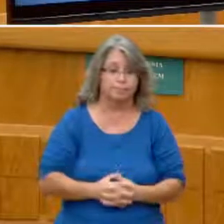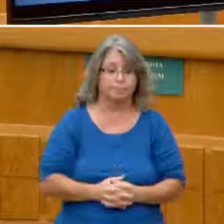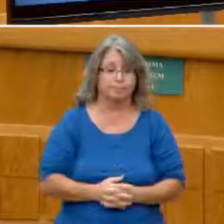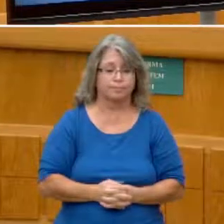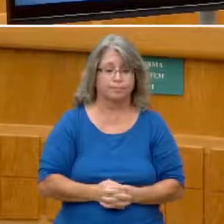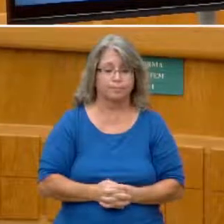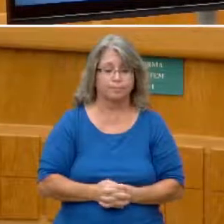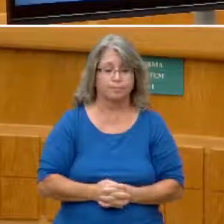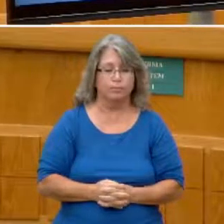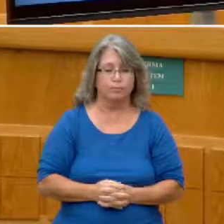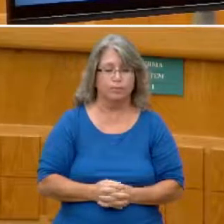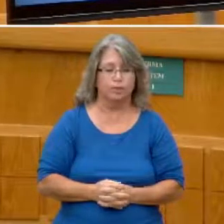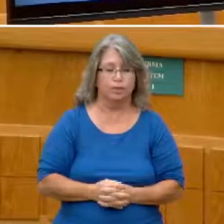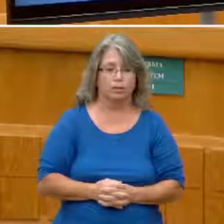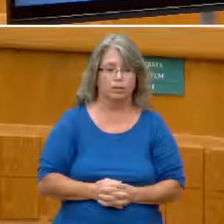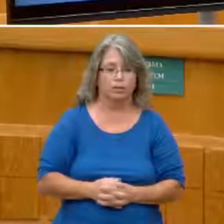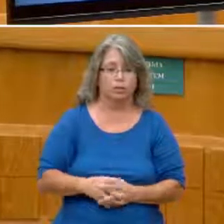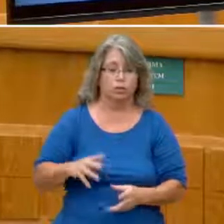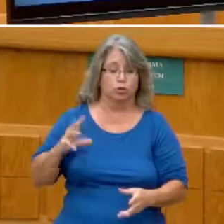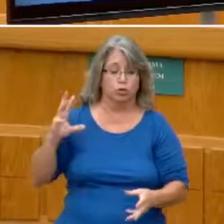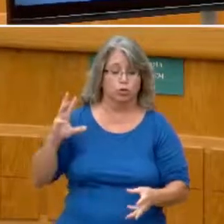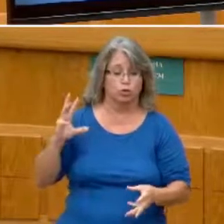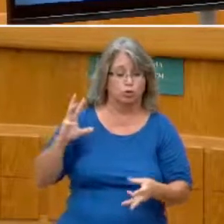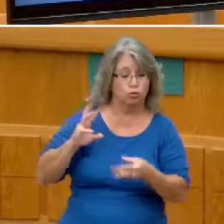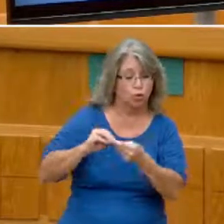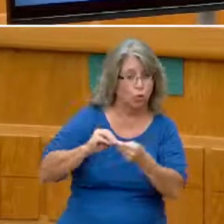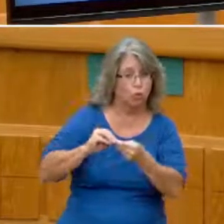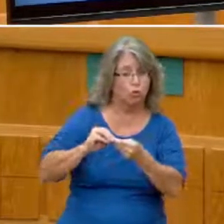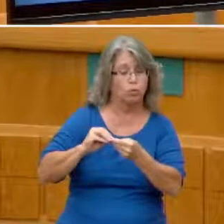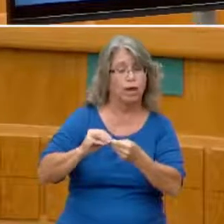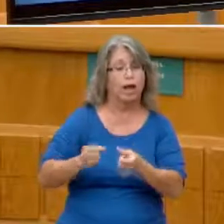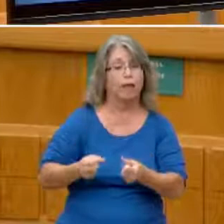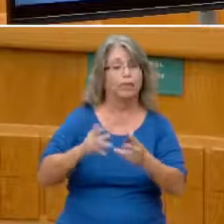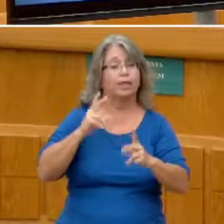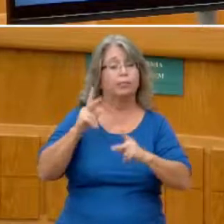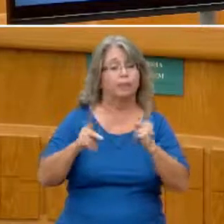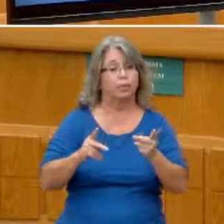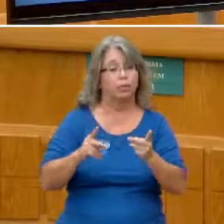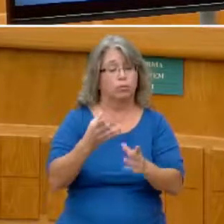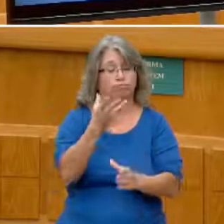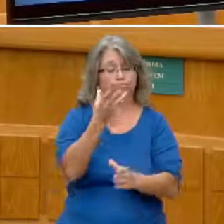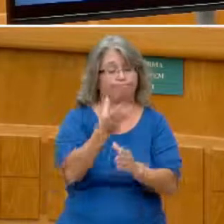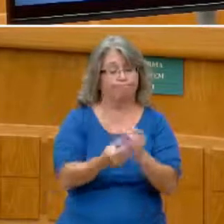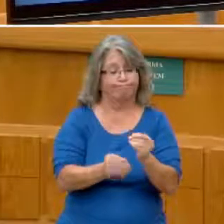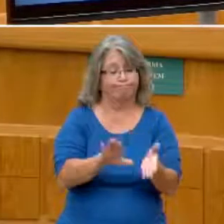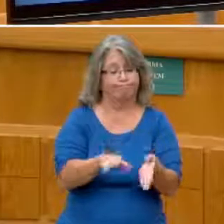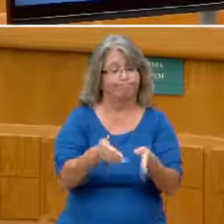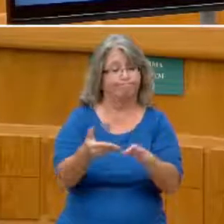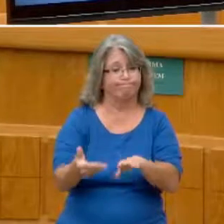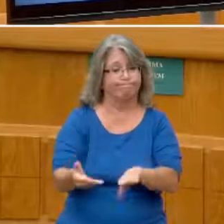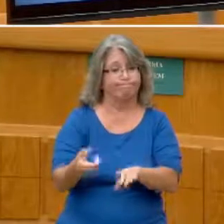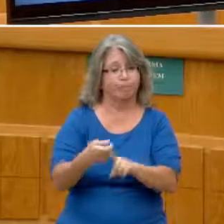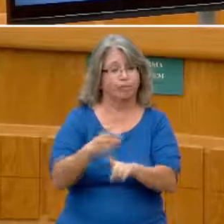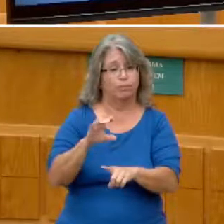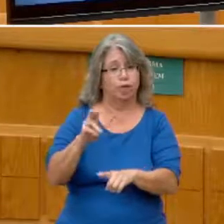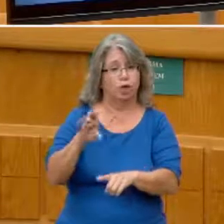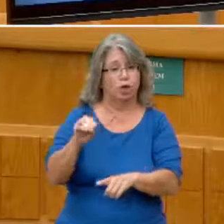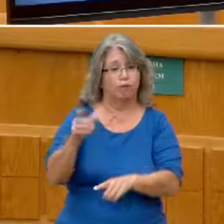The total number of individuals that have lost their life to COVID-19 is